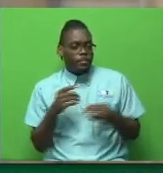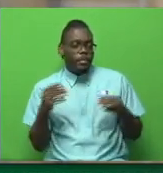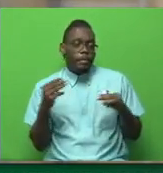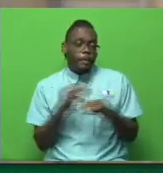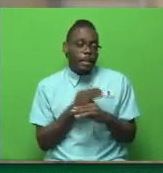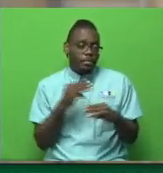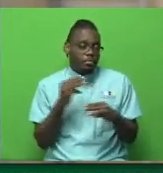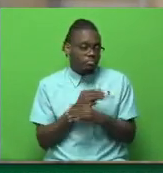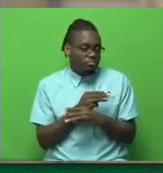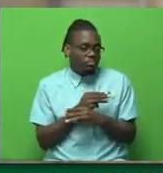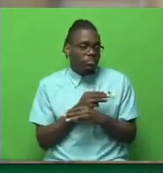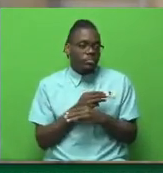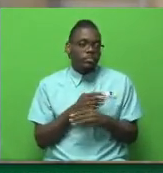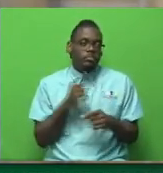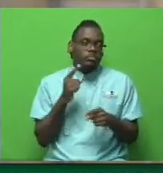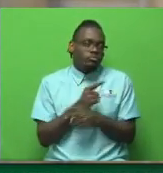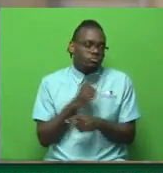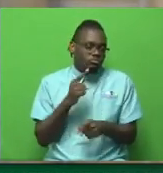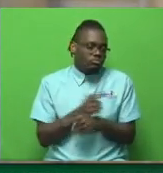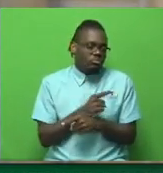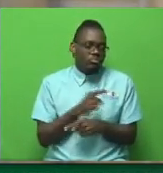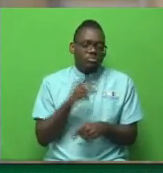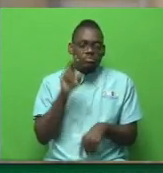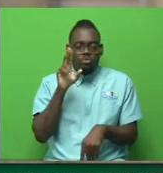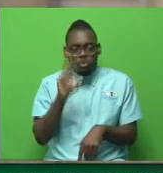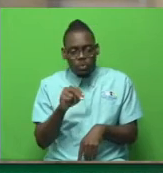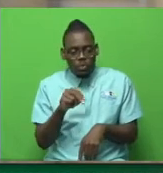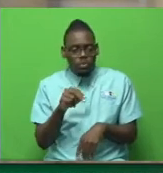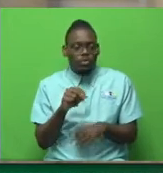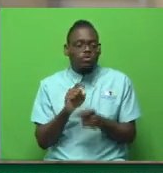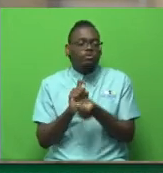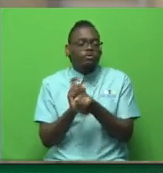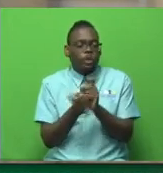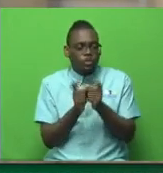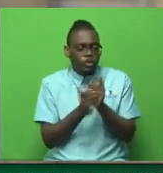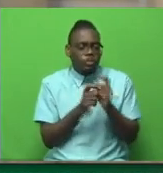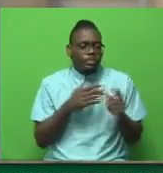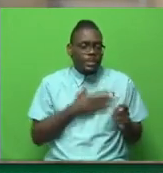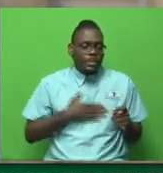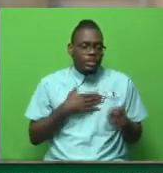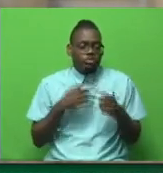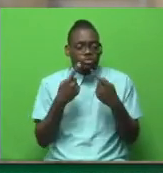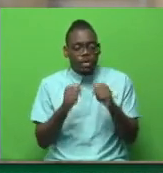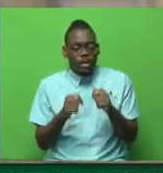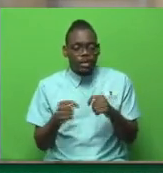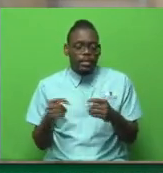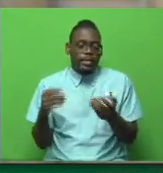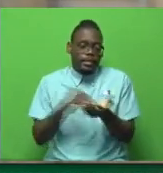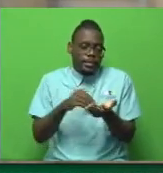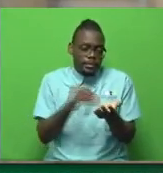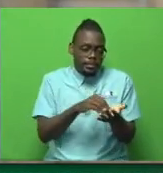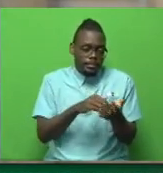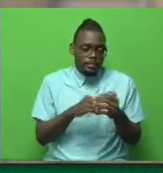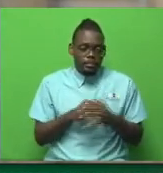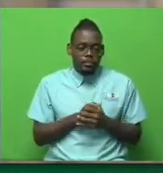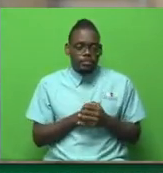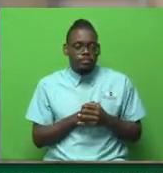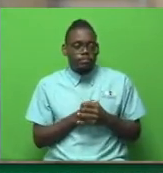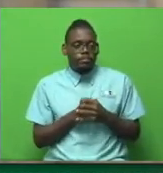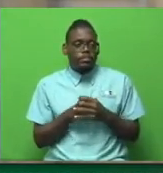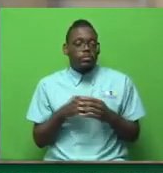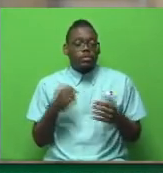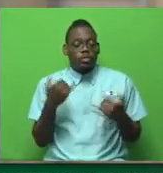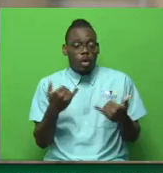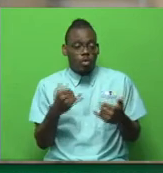again so I hope my good friend is listening another masquerader final from the